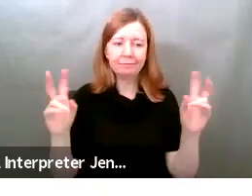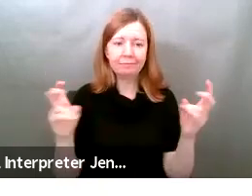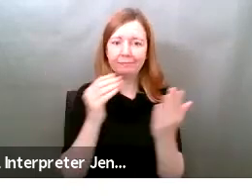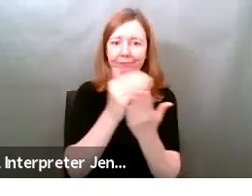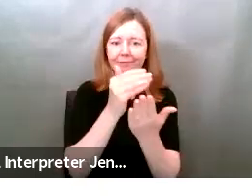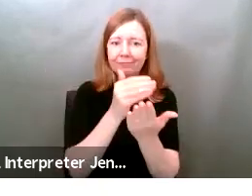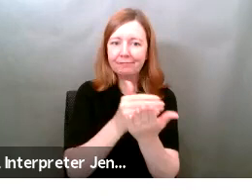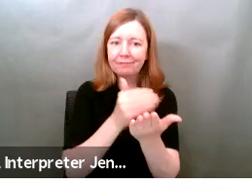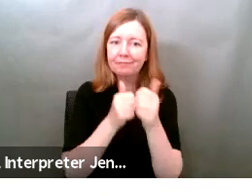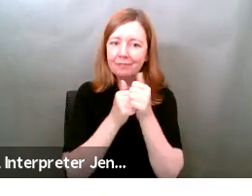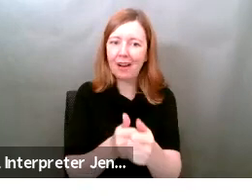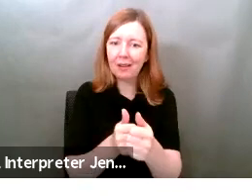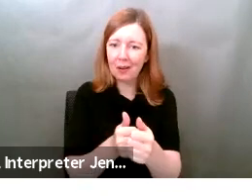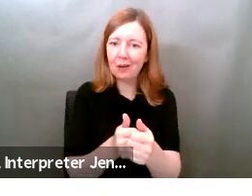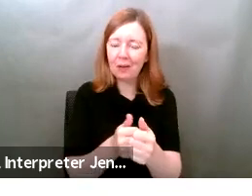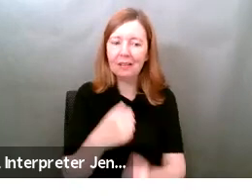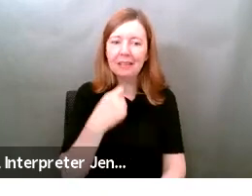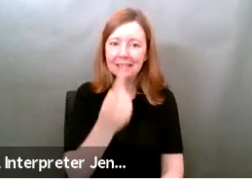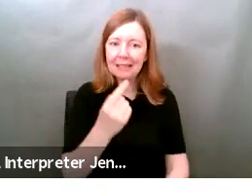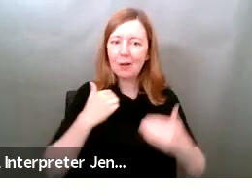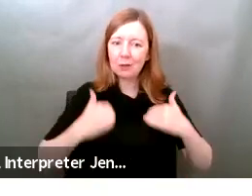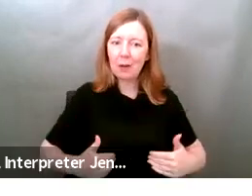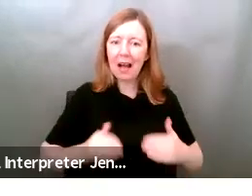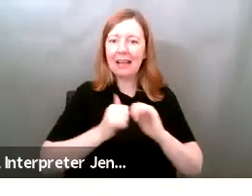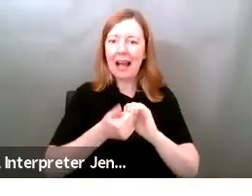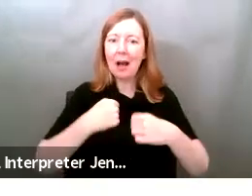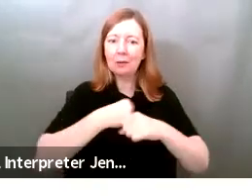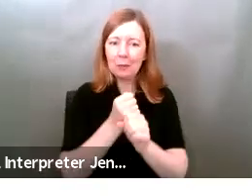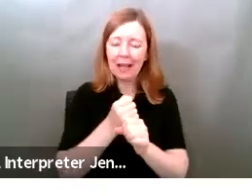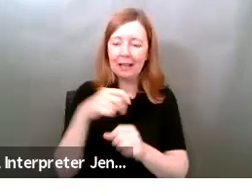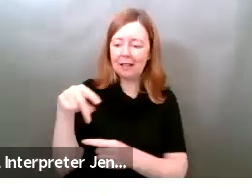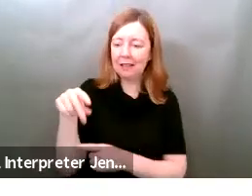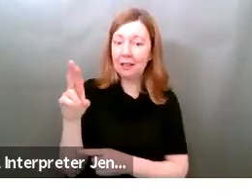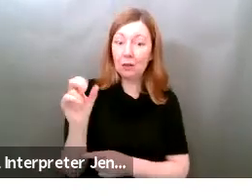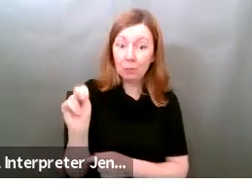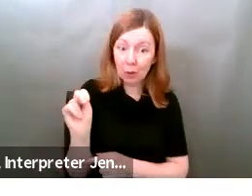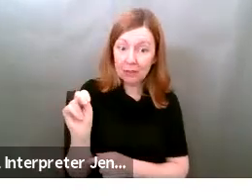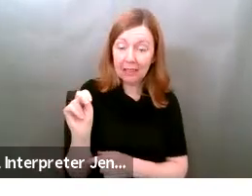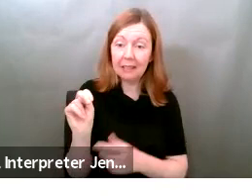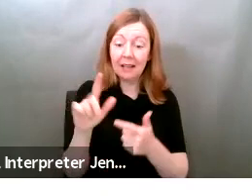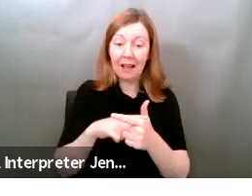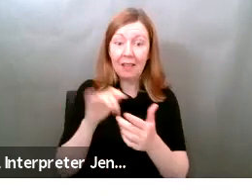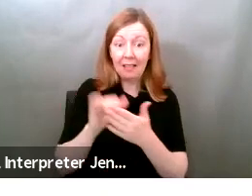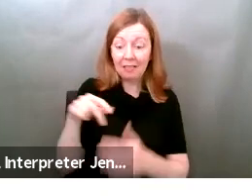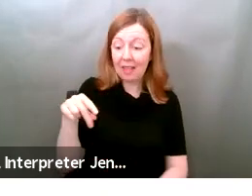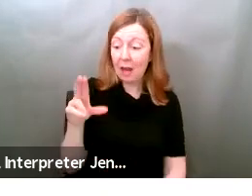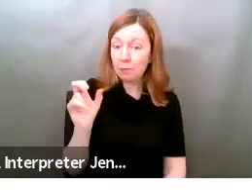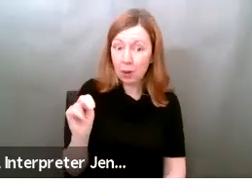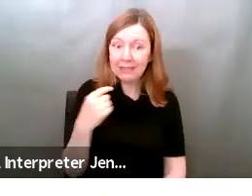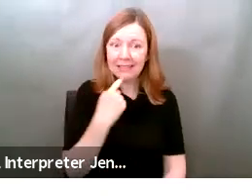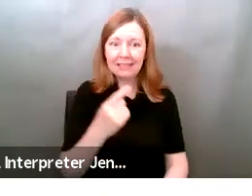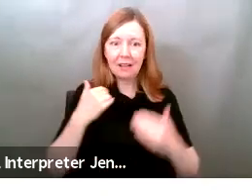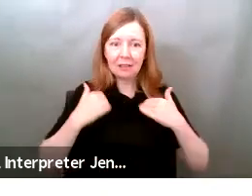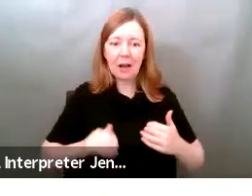It's a recipe. It tells your body how to make a protein, and that protein tells your body how to make an